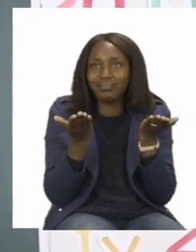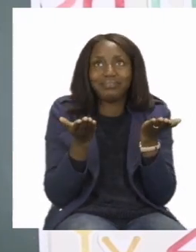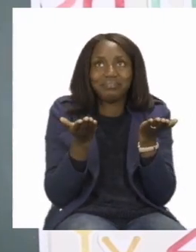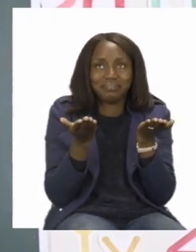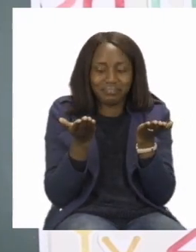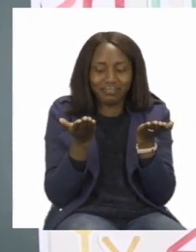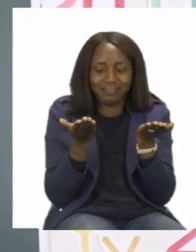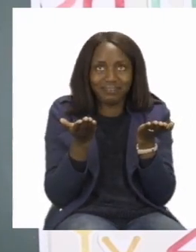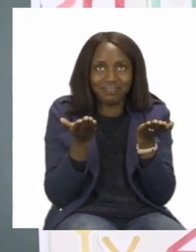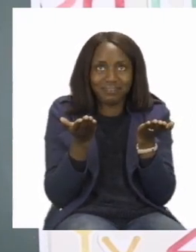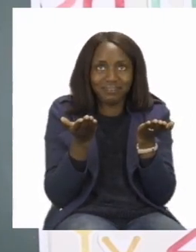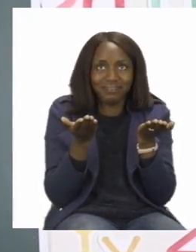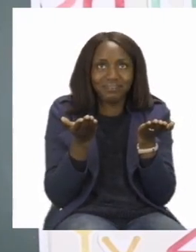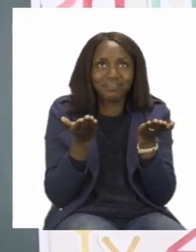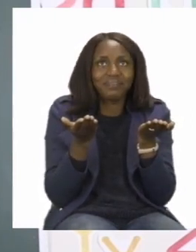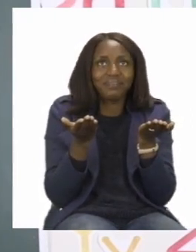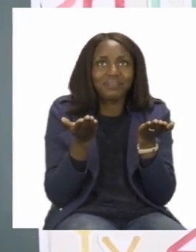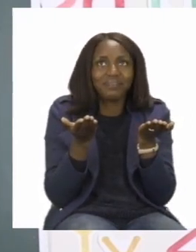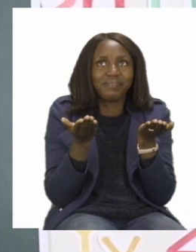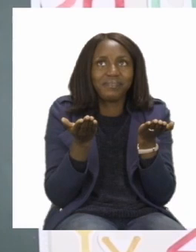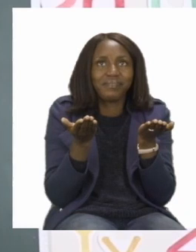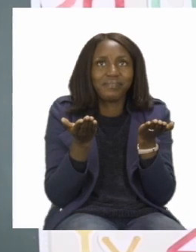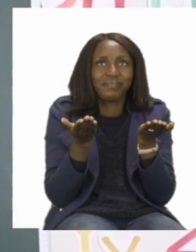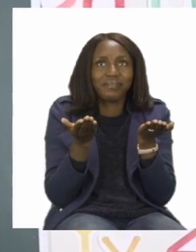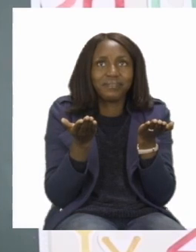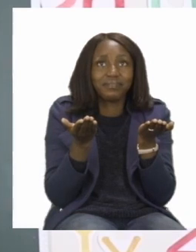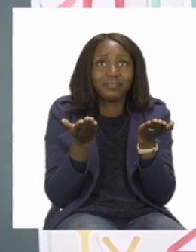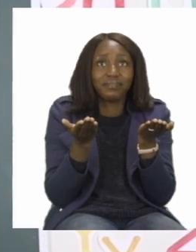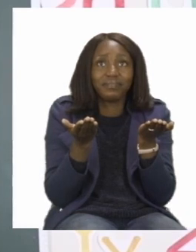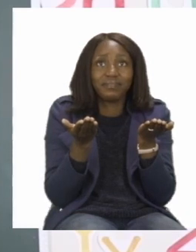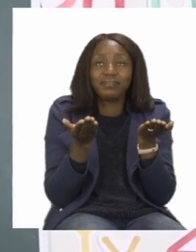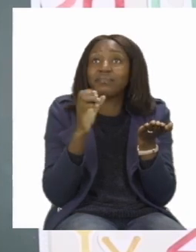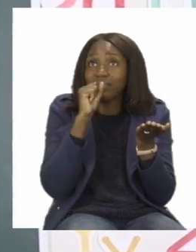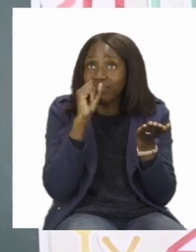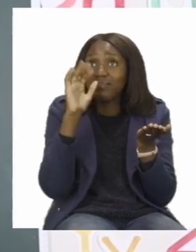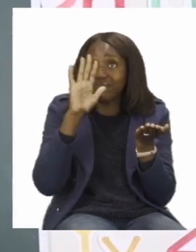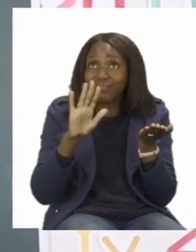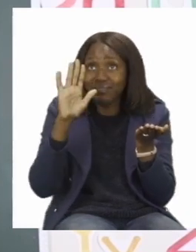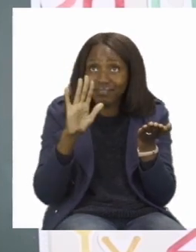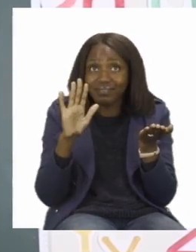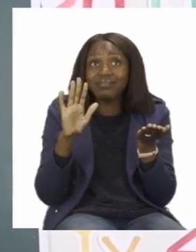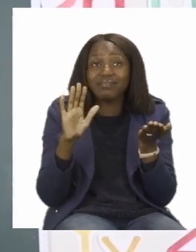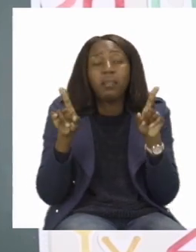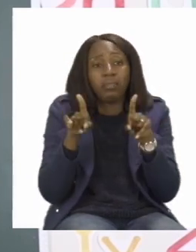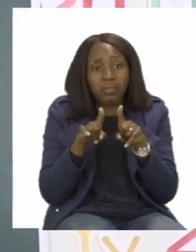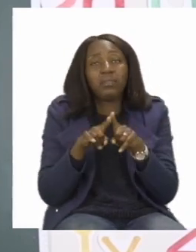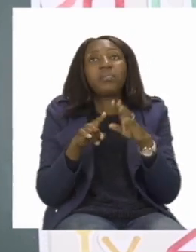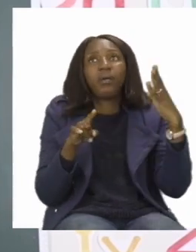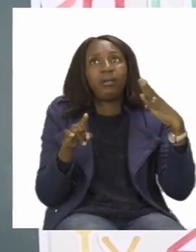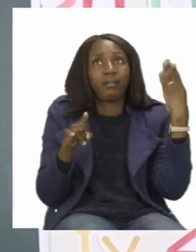same level. So we can say that the orange color is the